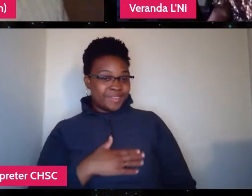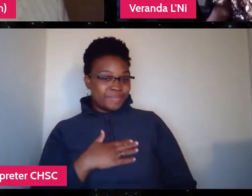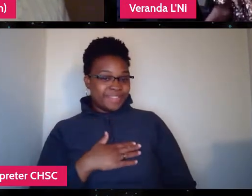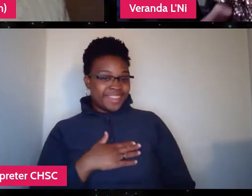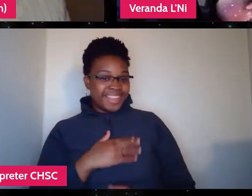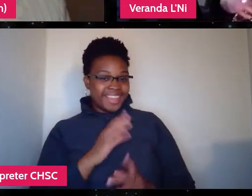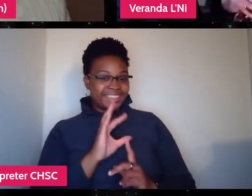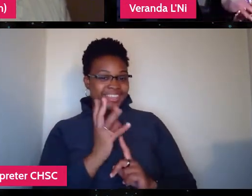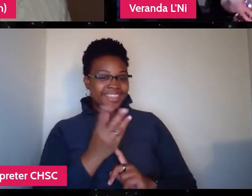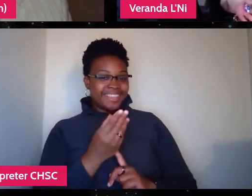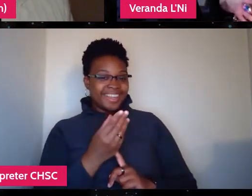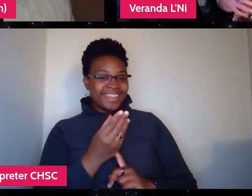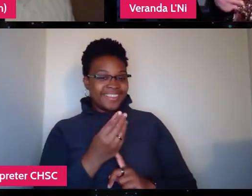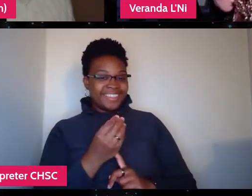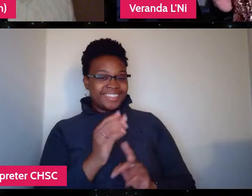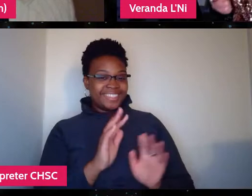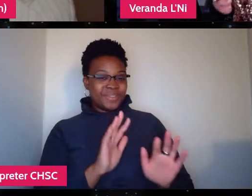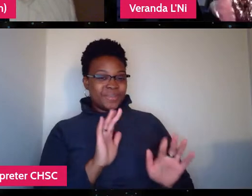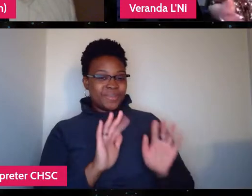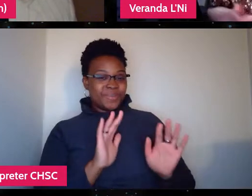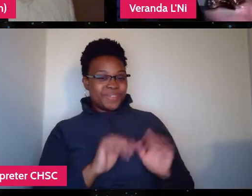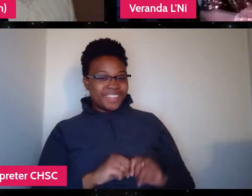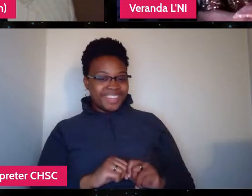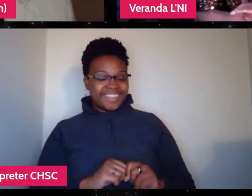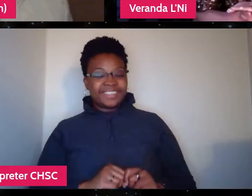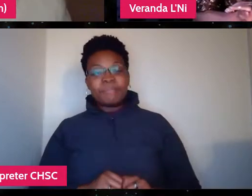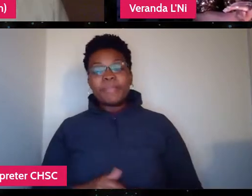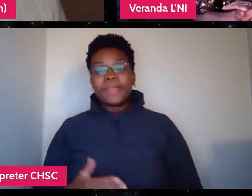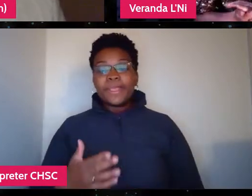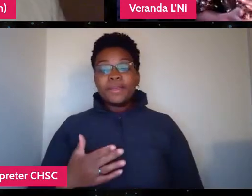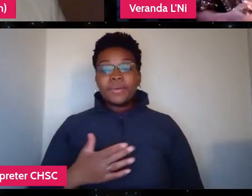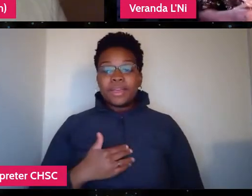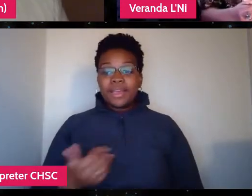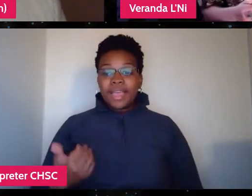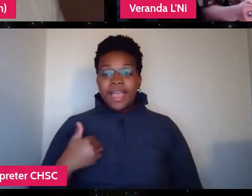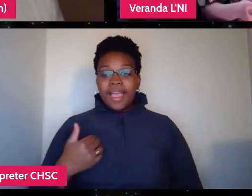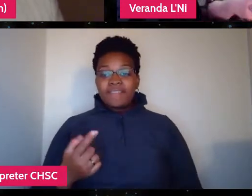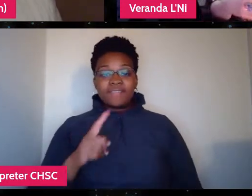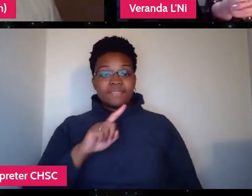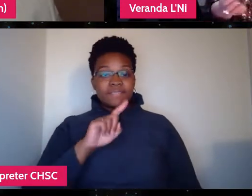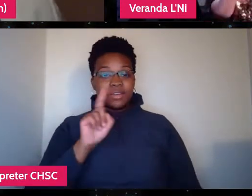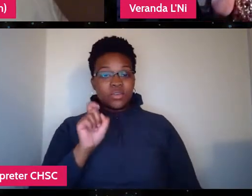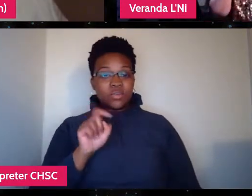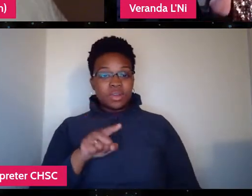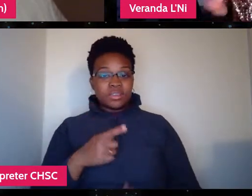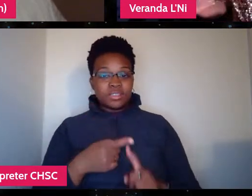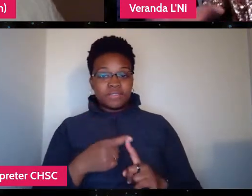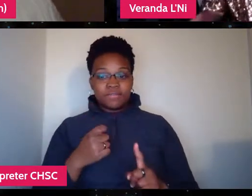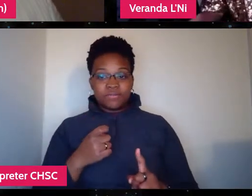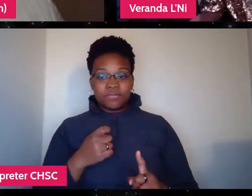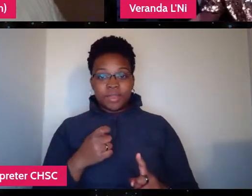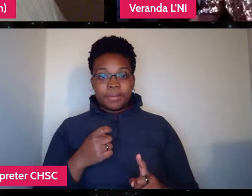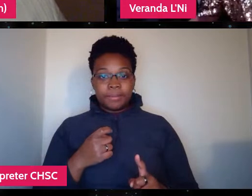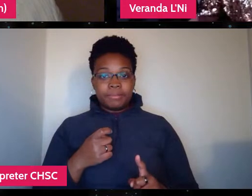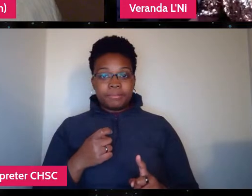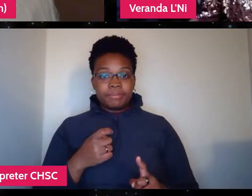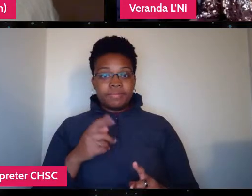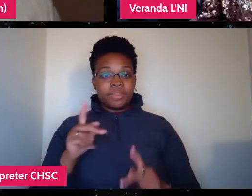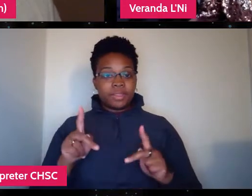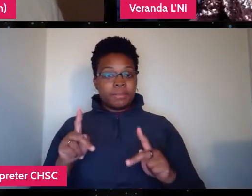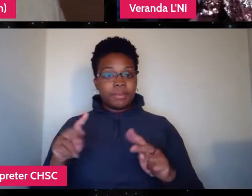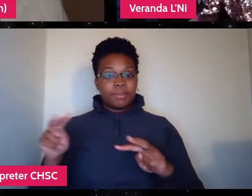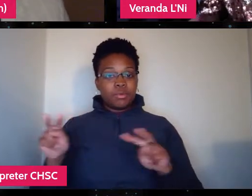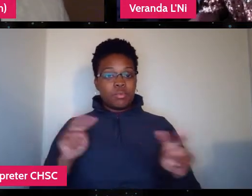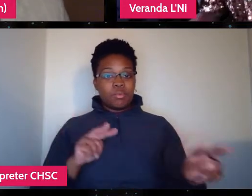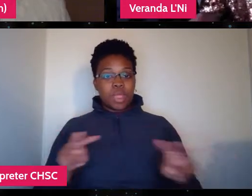shimmering. Uh-huh. Well, we do have a question from our people who are